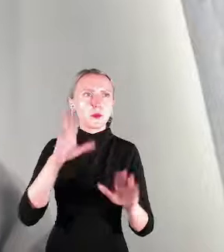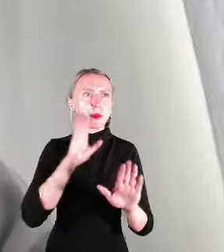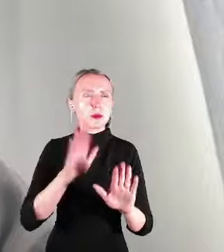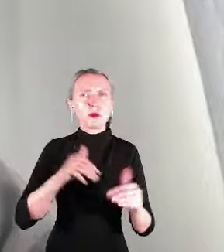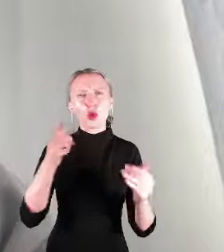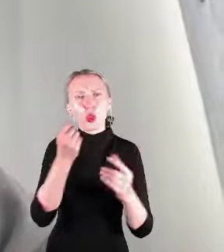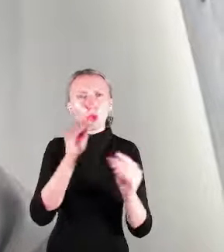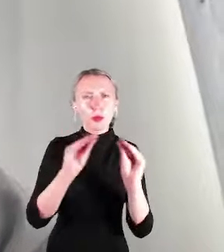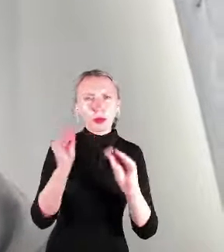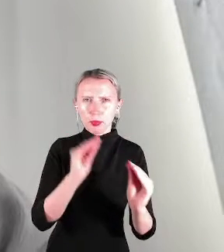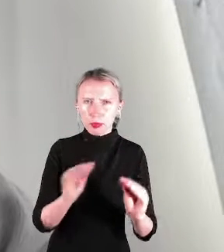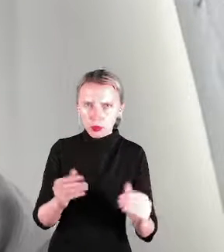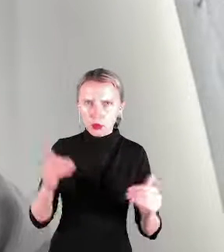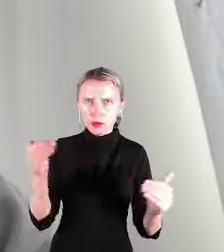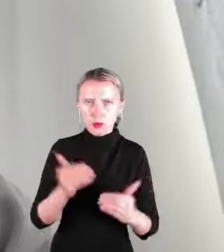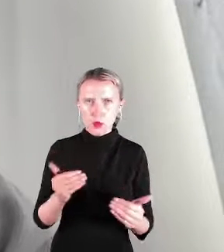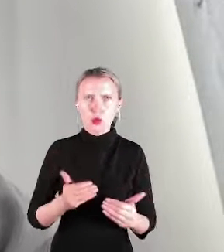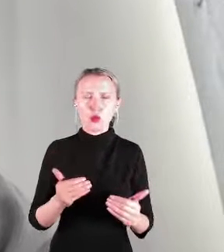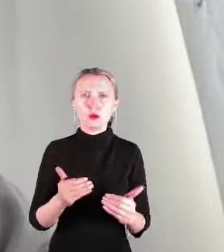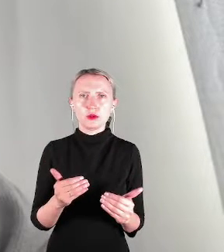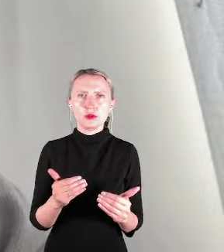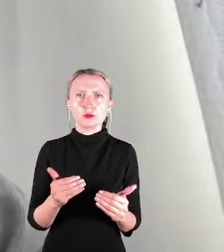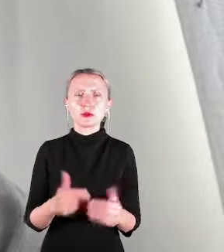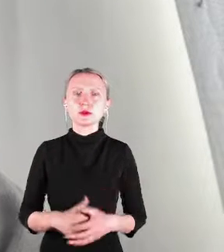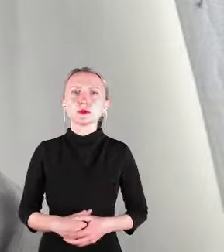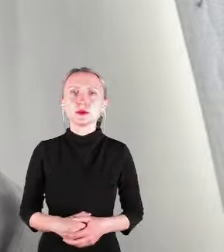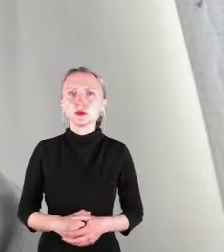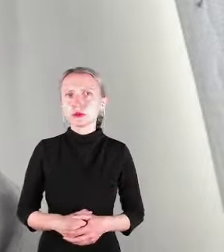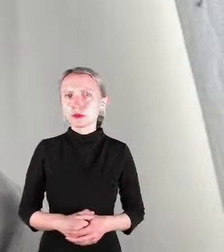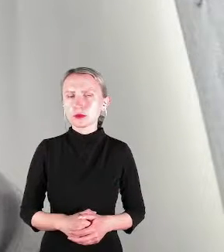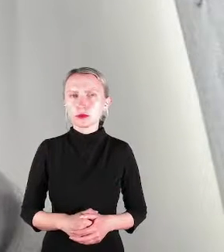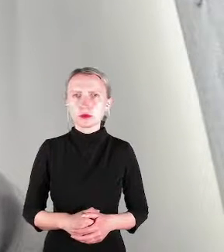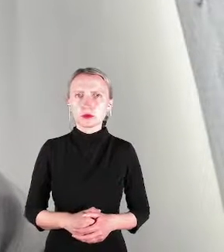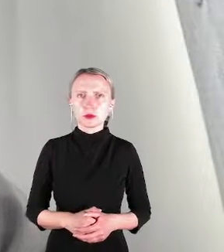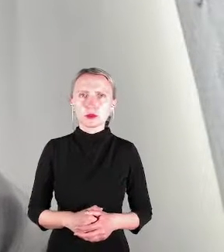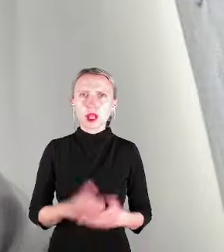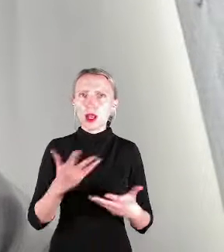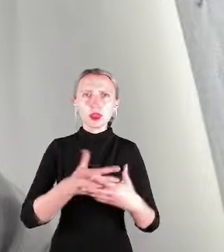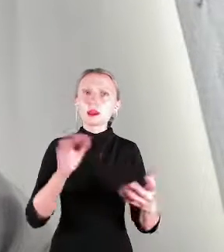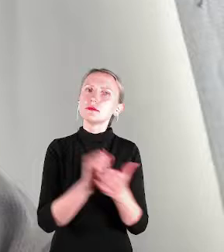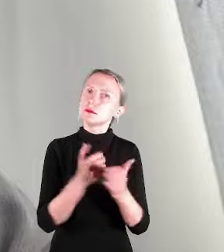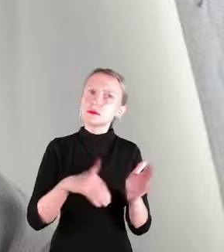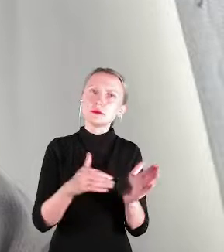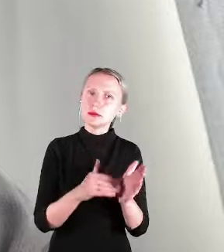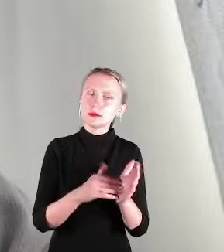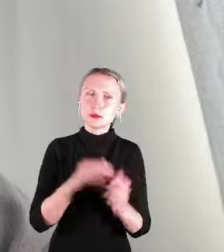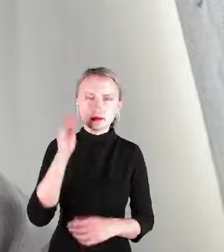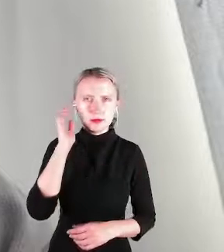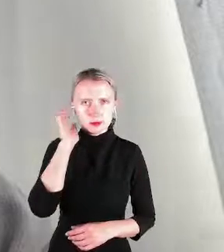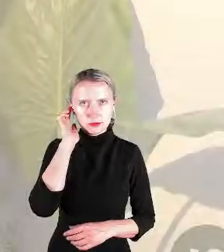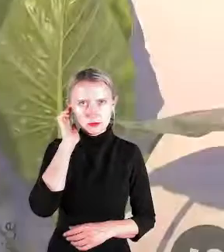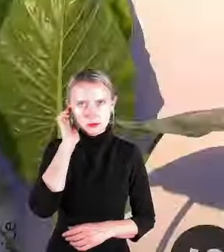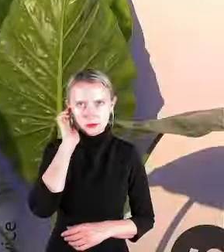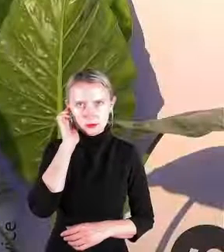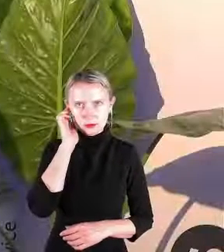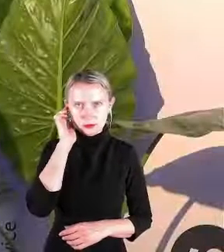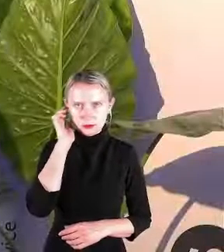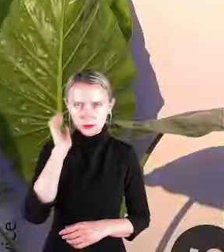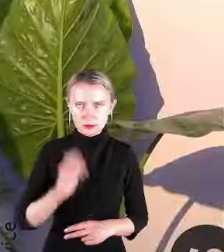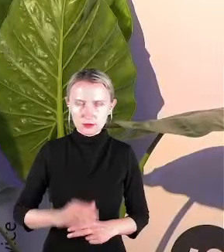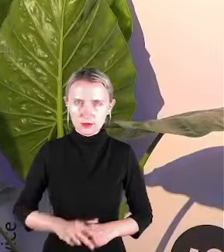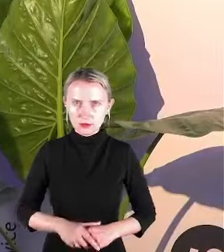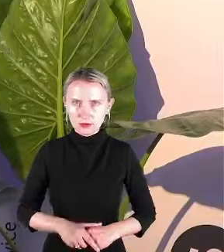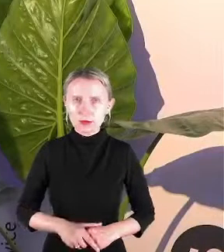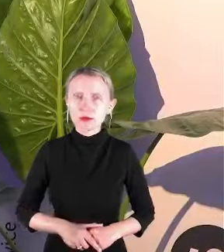an office in a building built in 1994. That's number one, I would think. You also mentioned